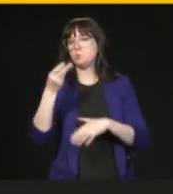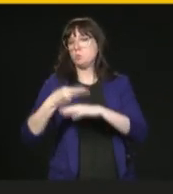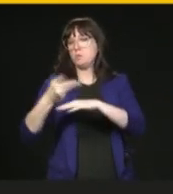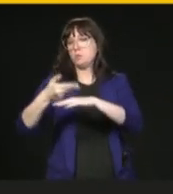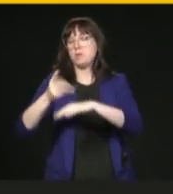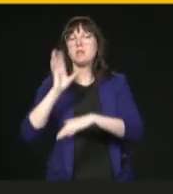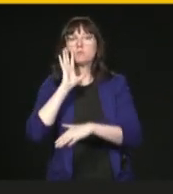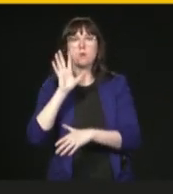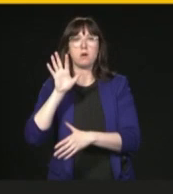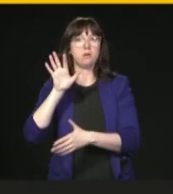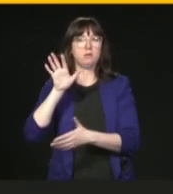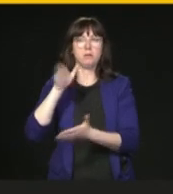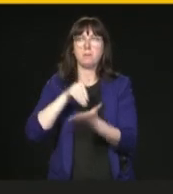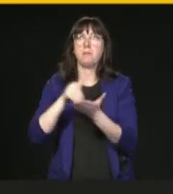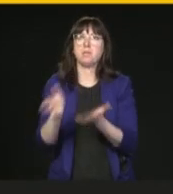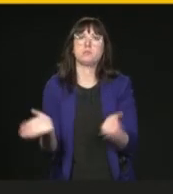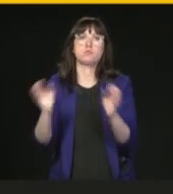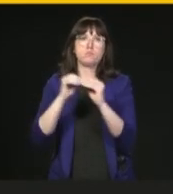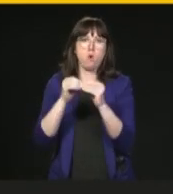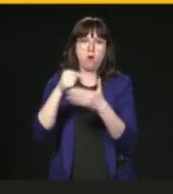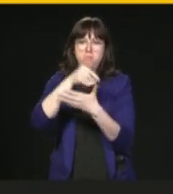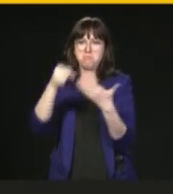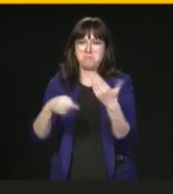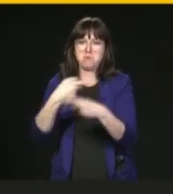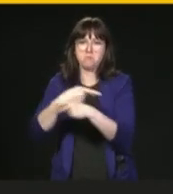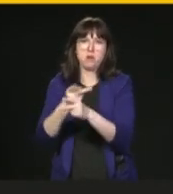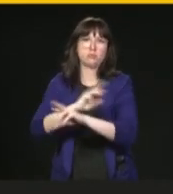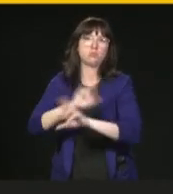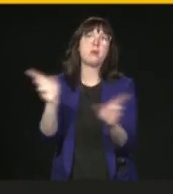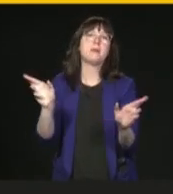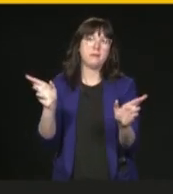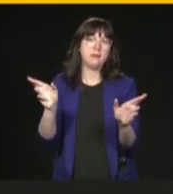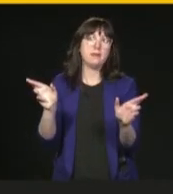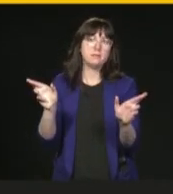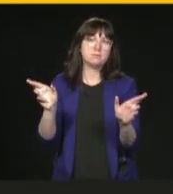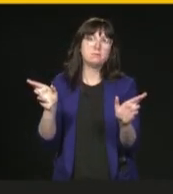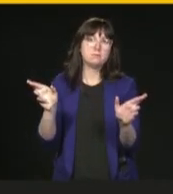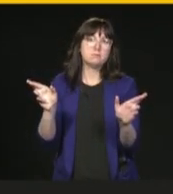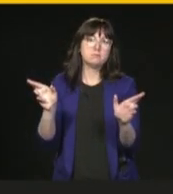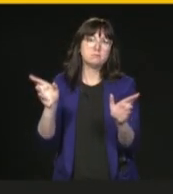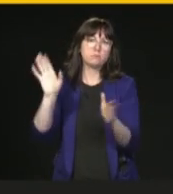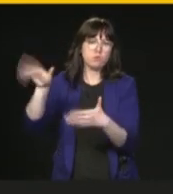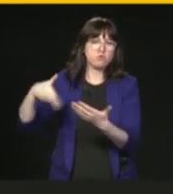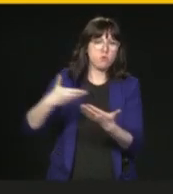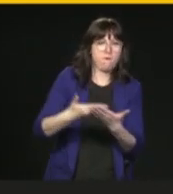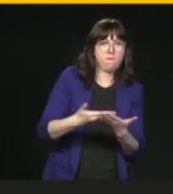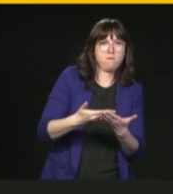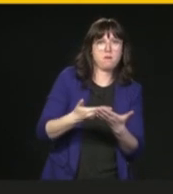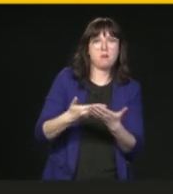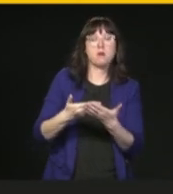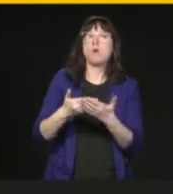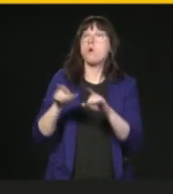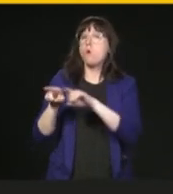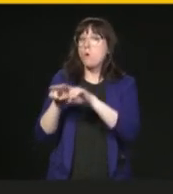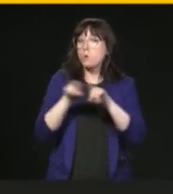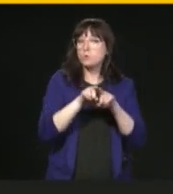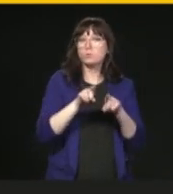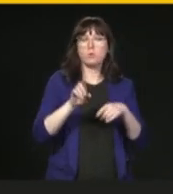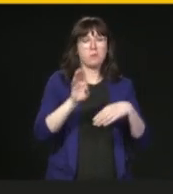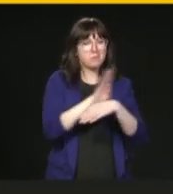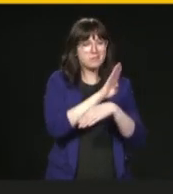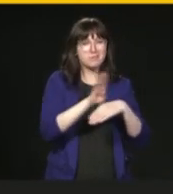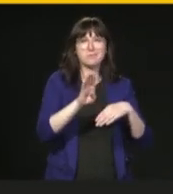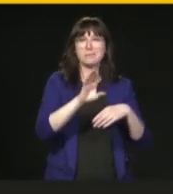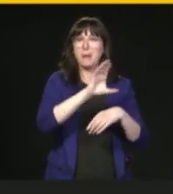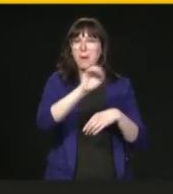receiving millions more items that are necessary right across the country, at the same time as our